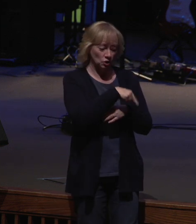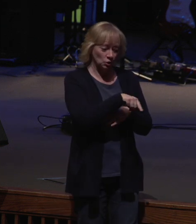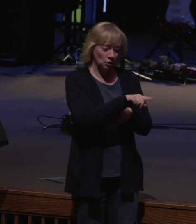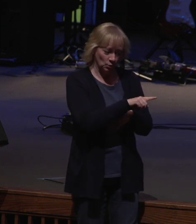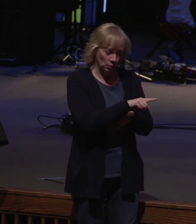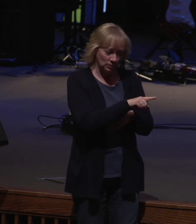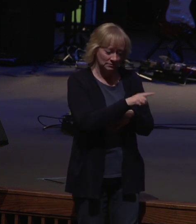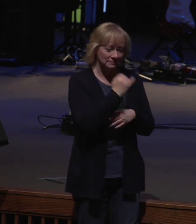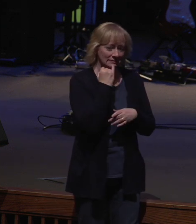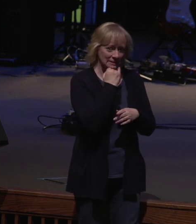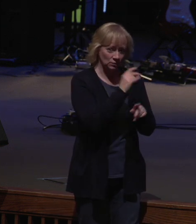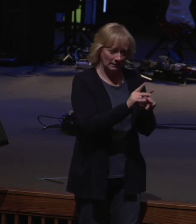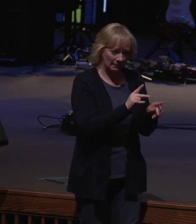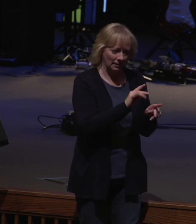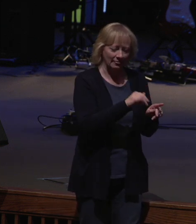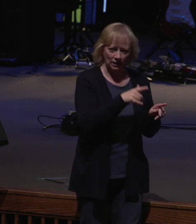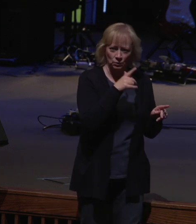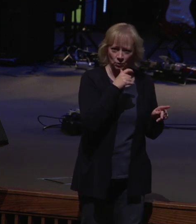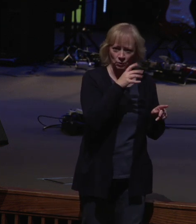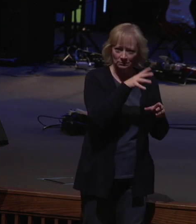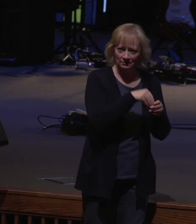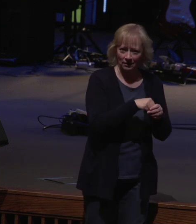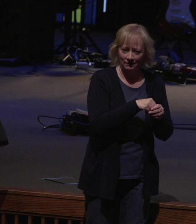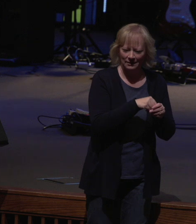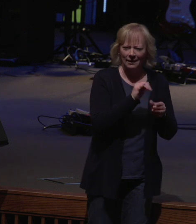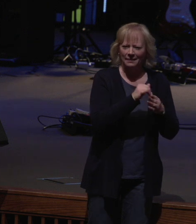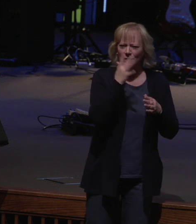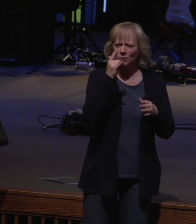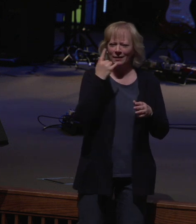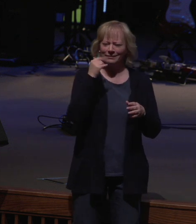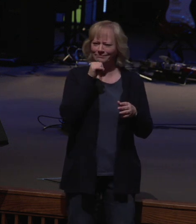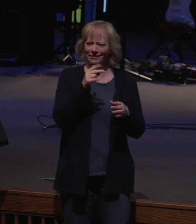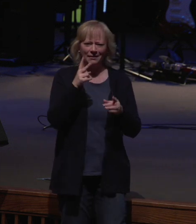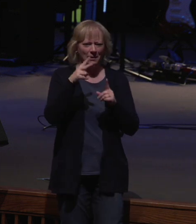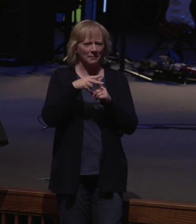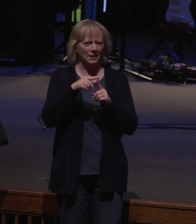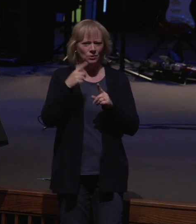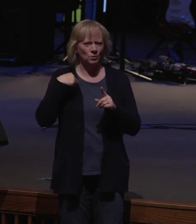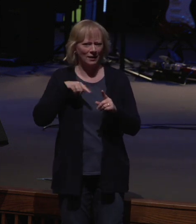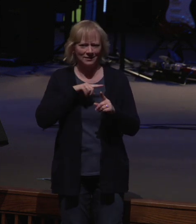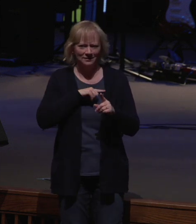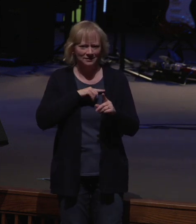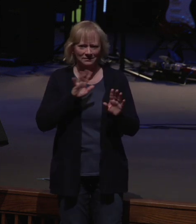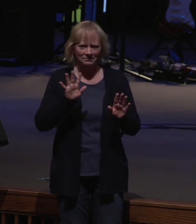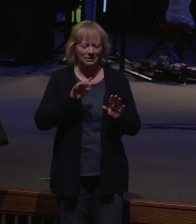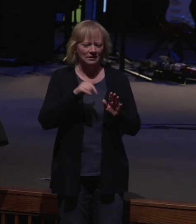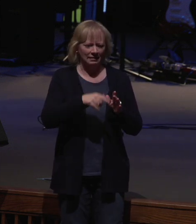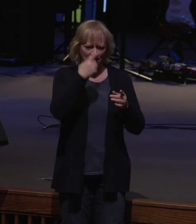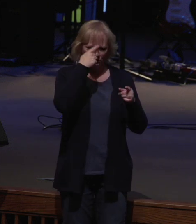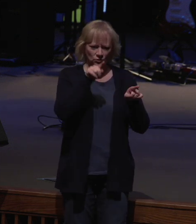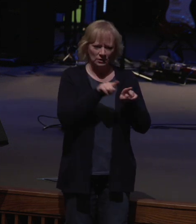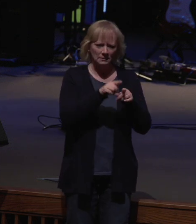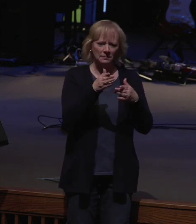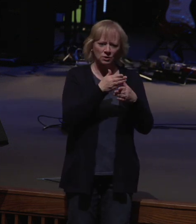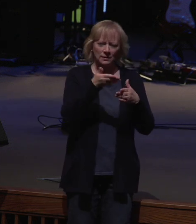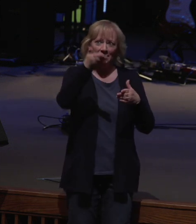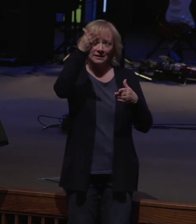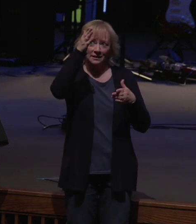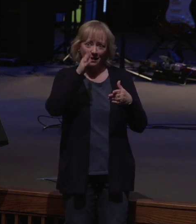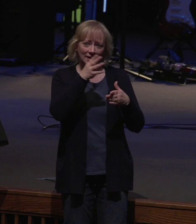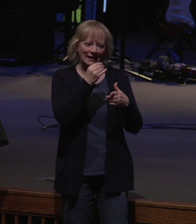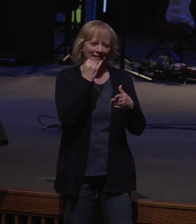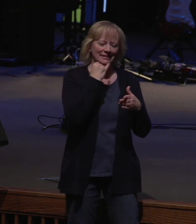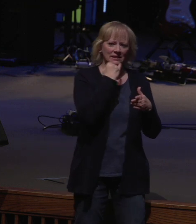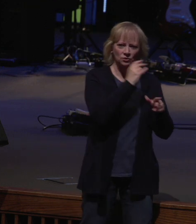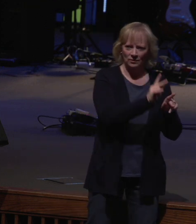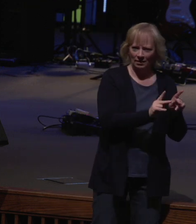in this covenant. That's why we're not a part of it. It was God and the Israelites. And then how they came to be related, the